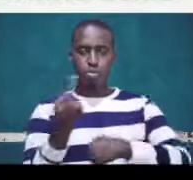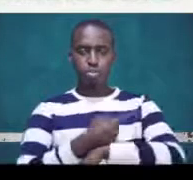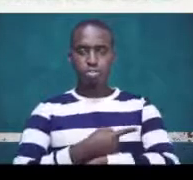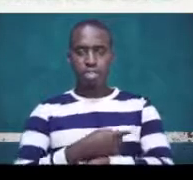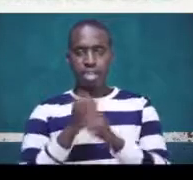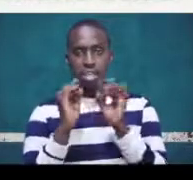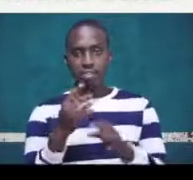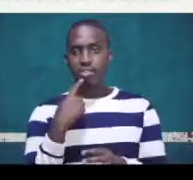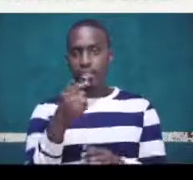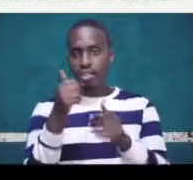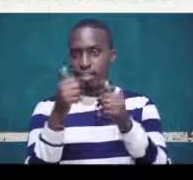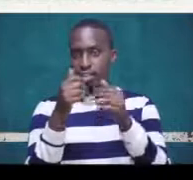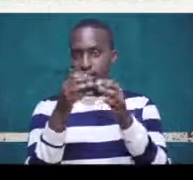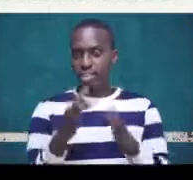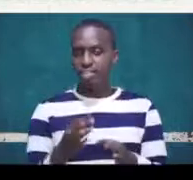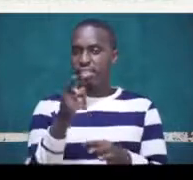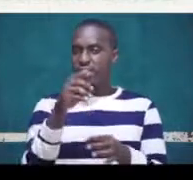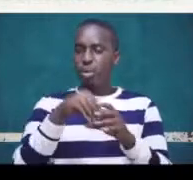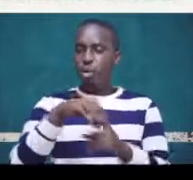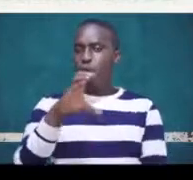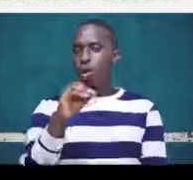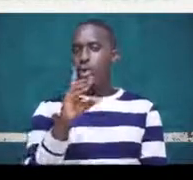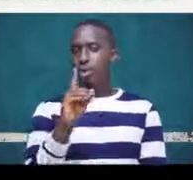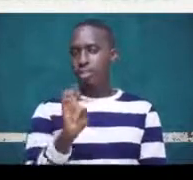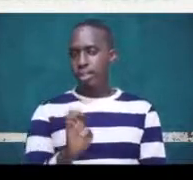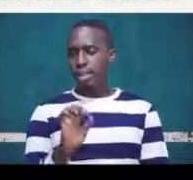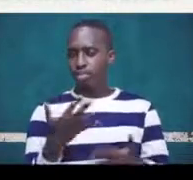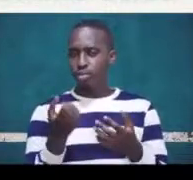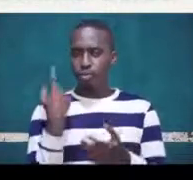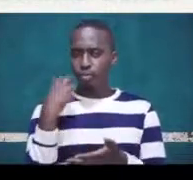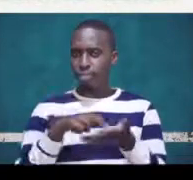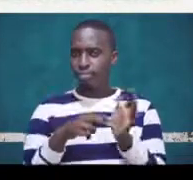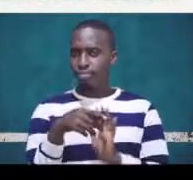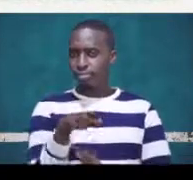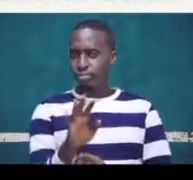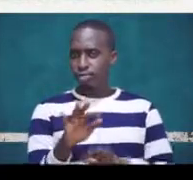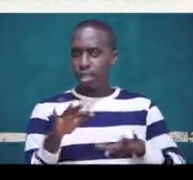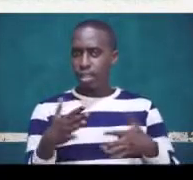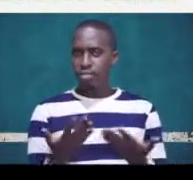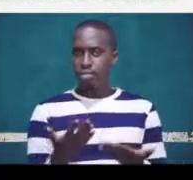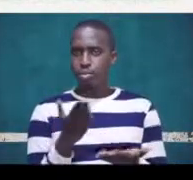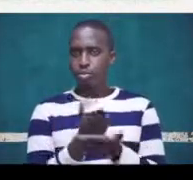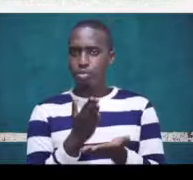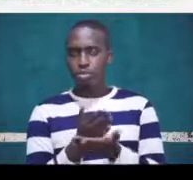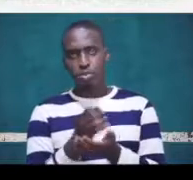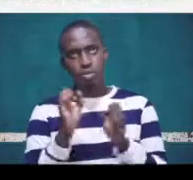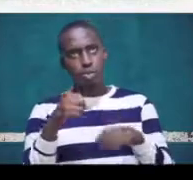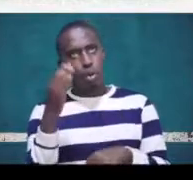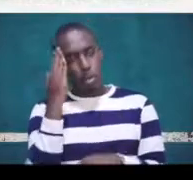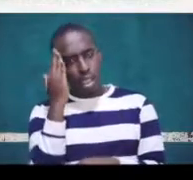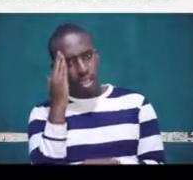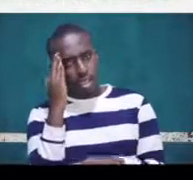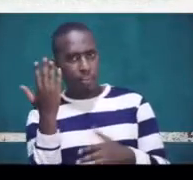When we say something is coded, could it be hidden information? Could they be letters or figures